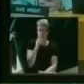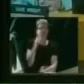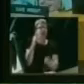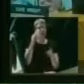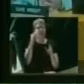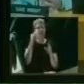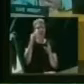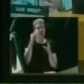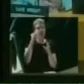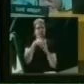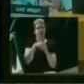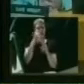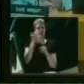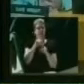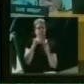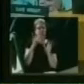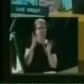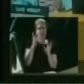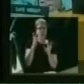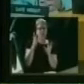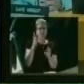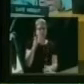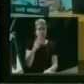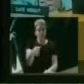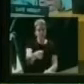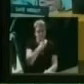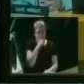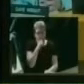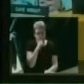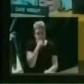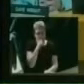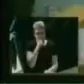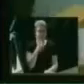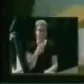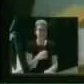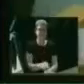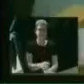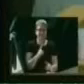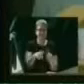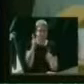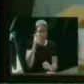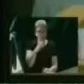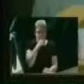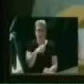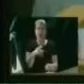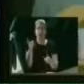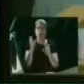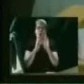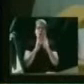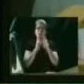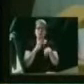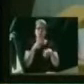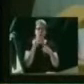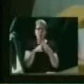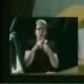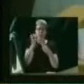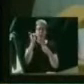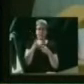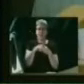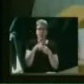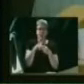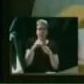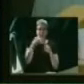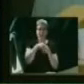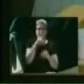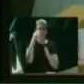In this responsibility to the schools. Can you pull your microphone down? In our responsibility to what we had